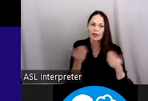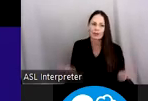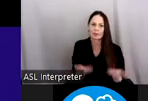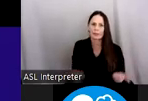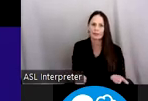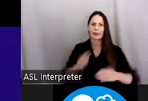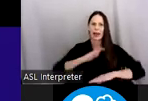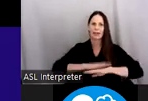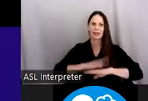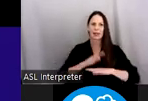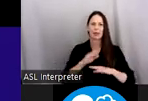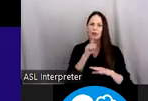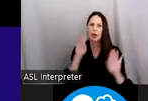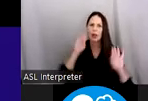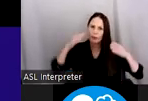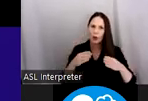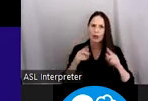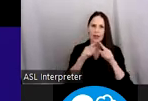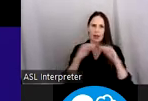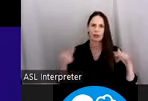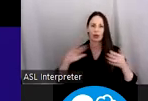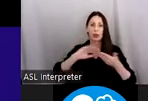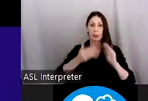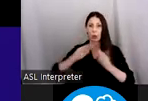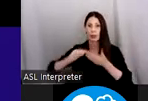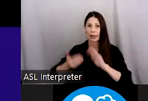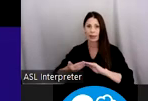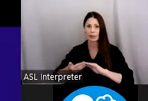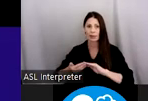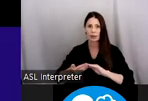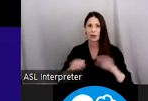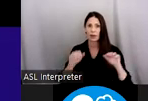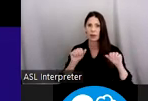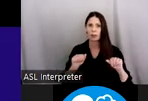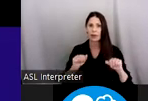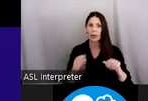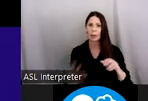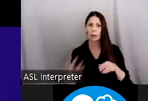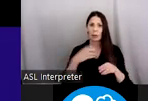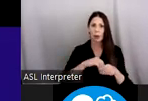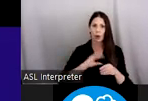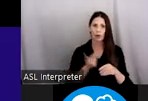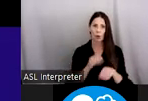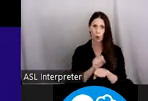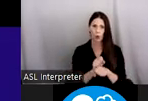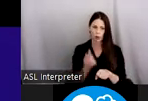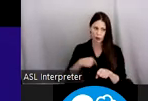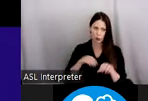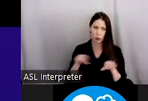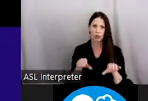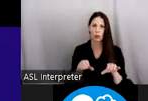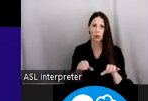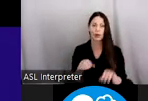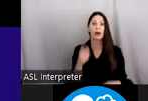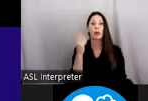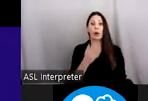focus on diverse communities, being able to be part of our work we're doing. And one of the things we came up